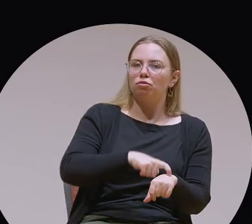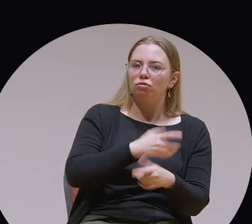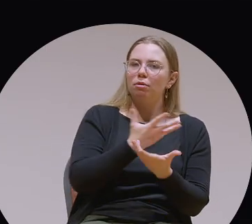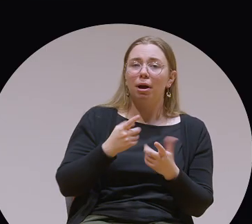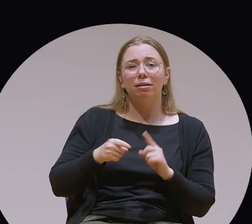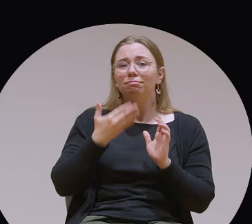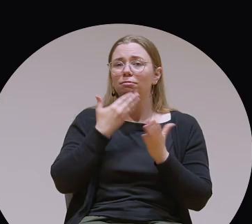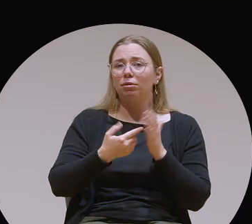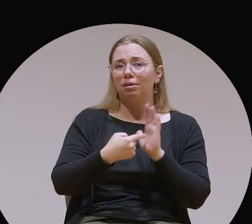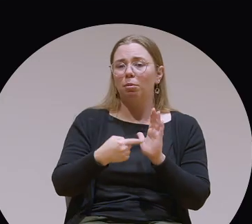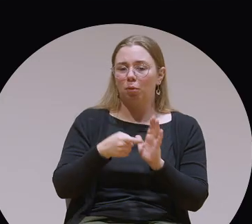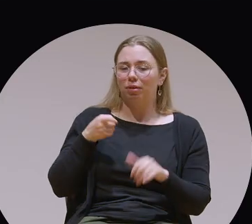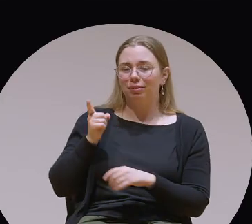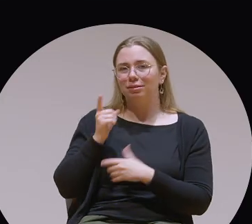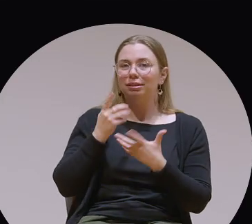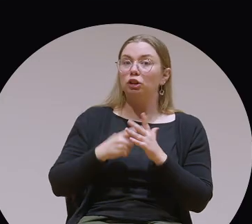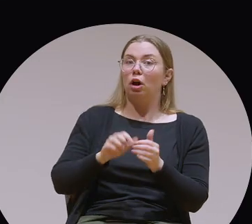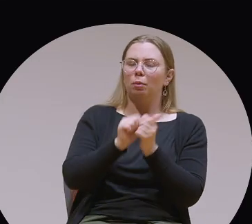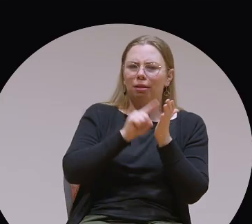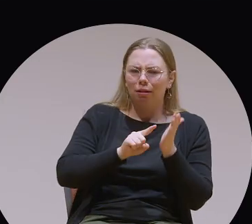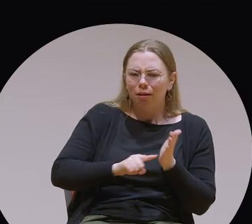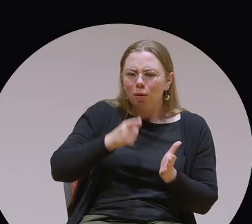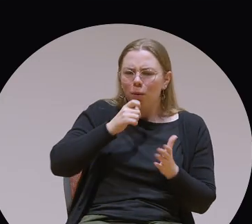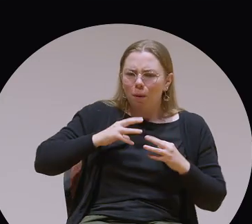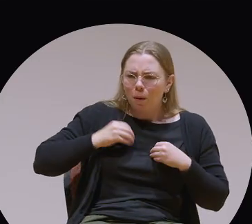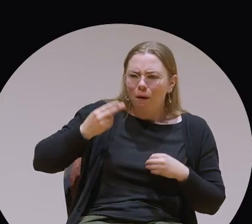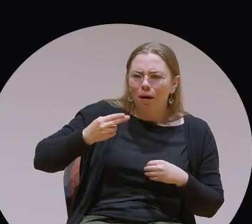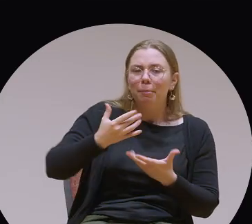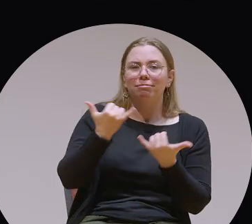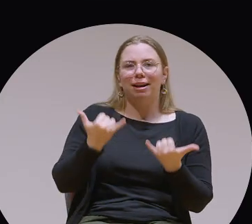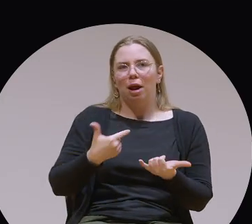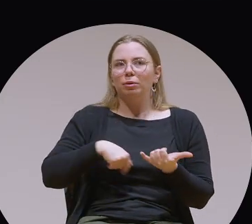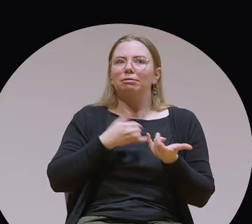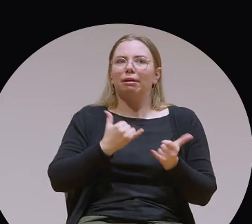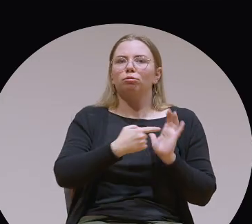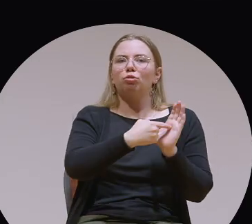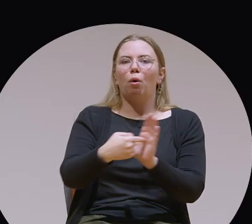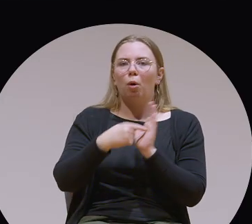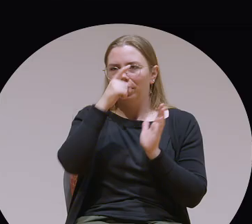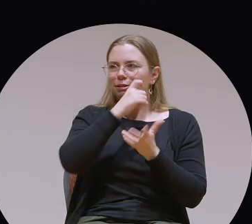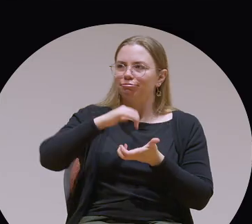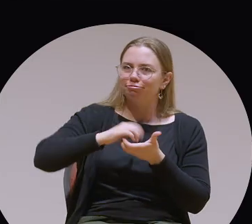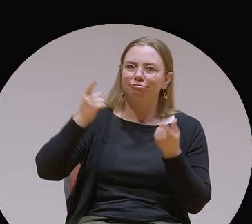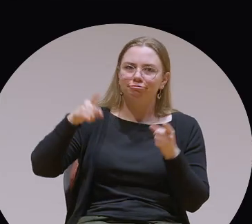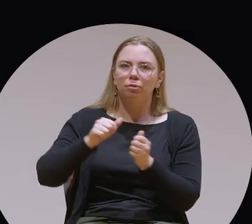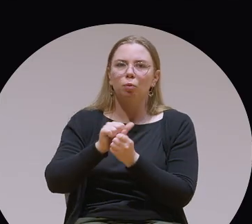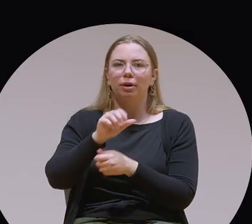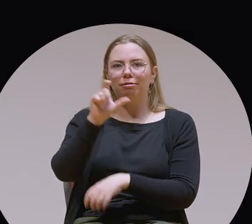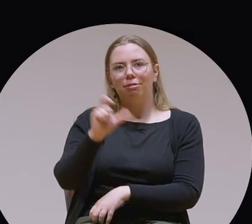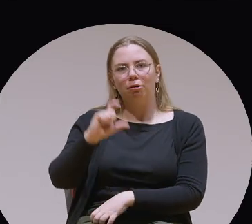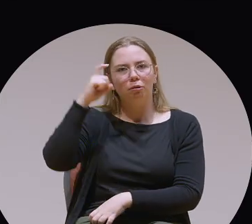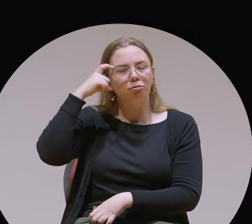by a provenance issue, but it's now back on loan at the Met, so it can be enjoyed by the public, and also the various pieces can be